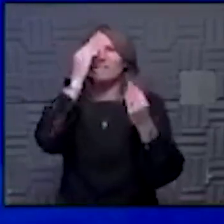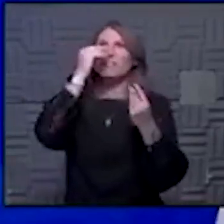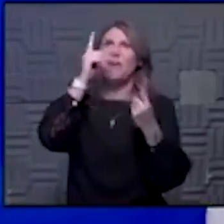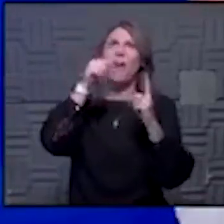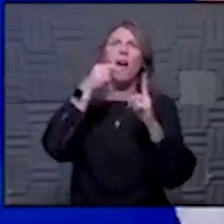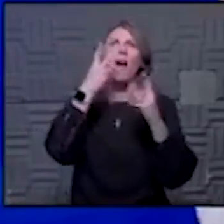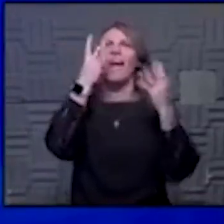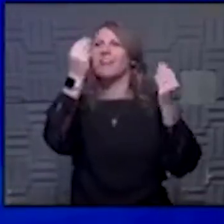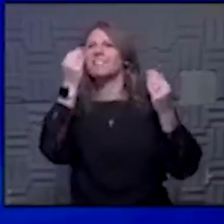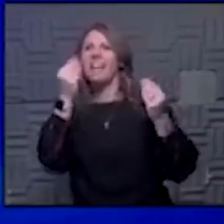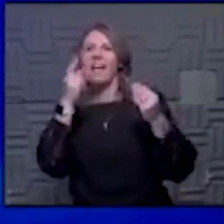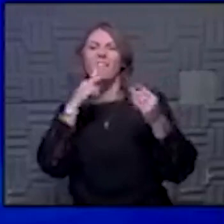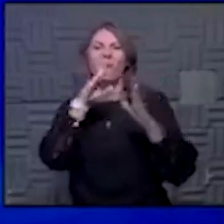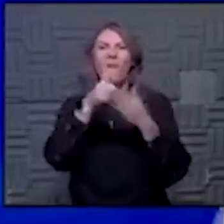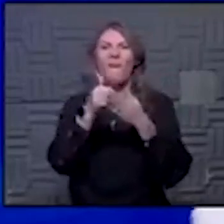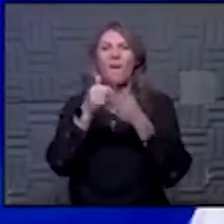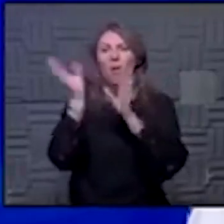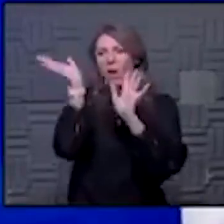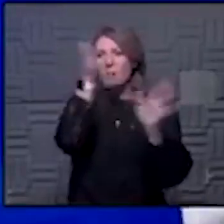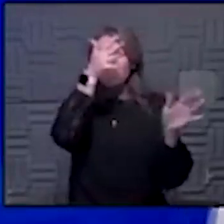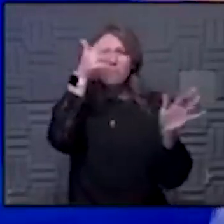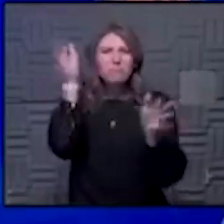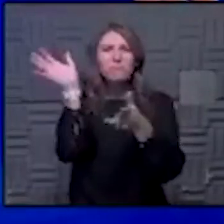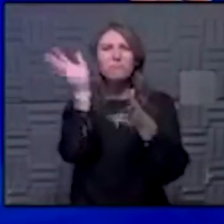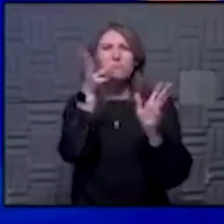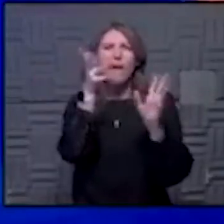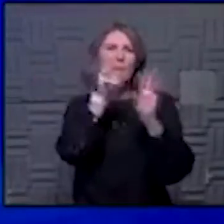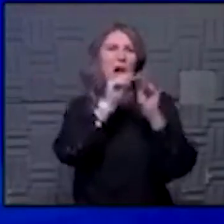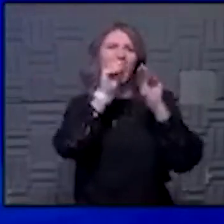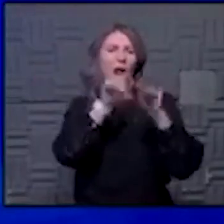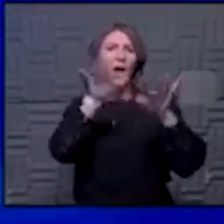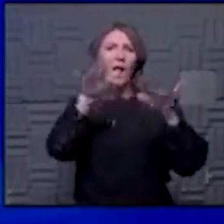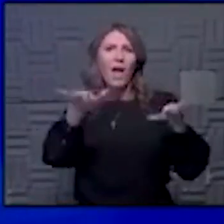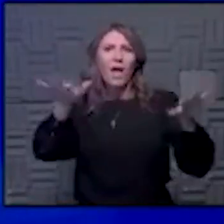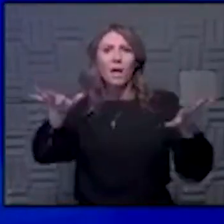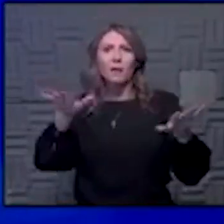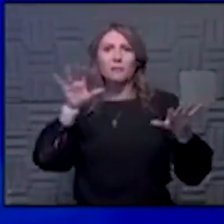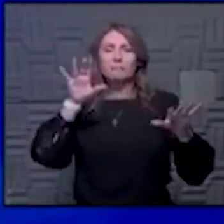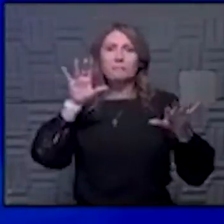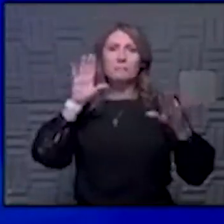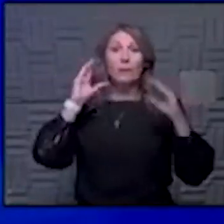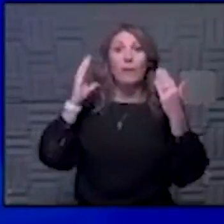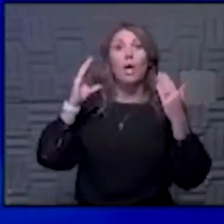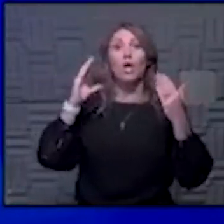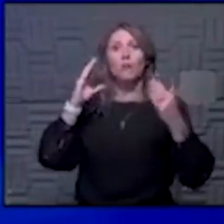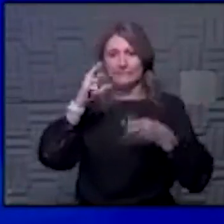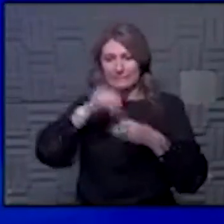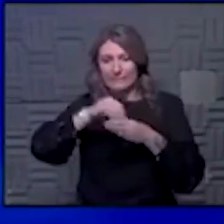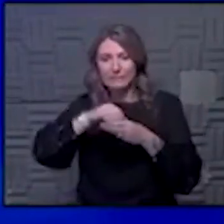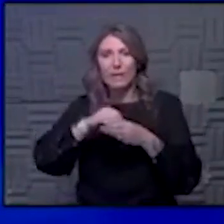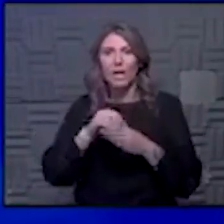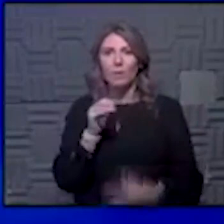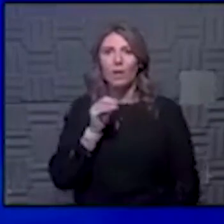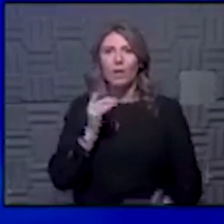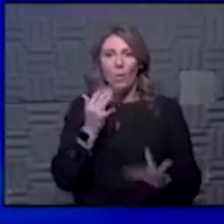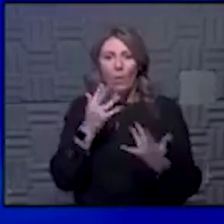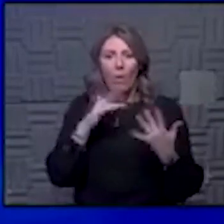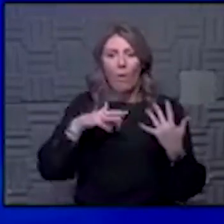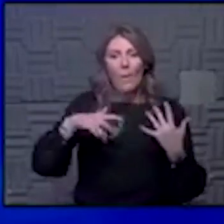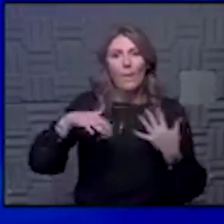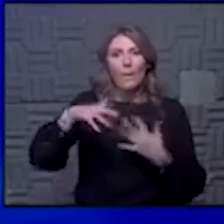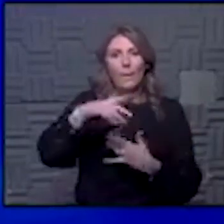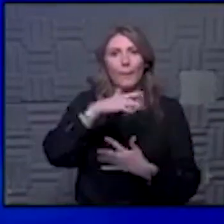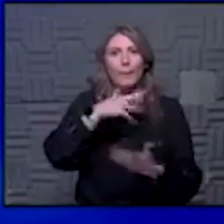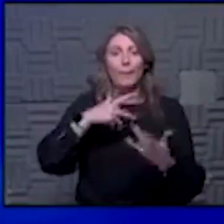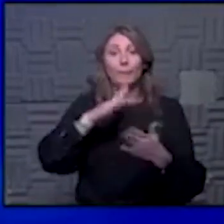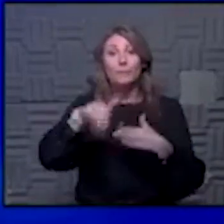man, all that wind's blowing, the air is moving, and it can disperse as opposed to inside when it just sits around you. So the next time it's cold, remember we said